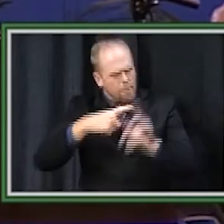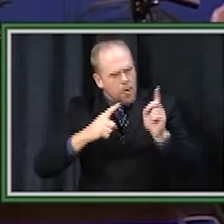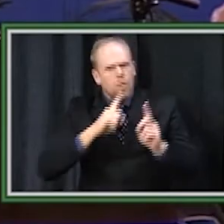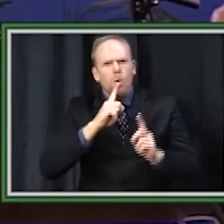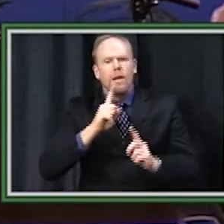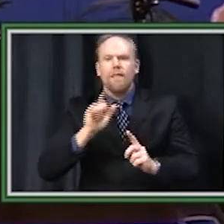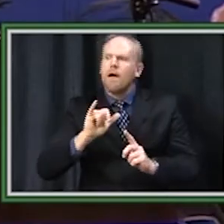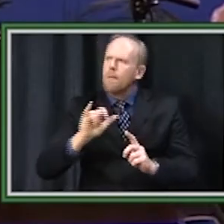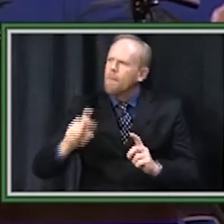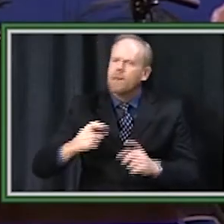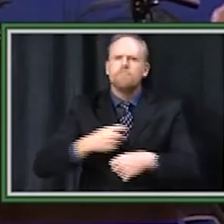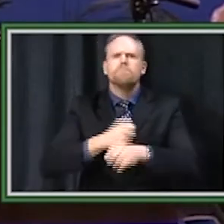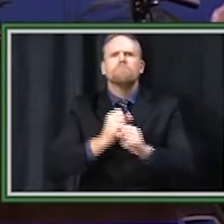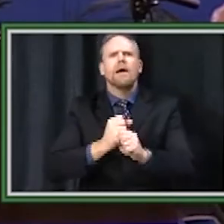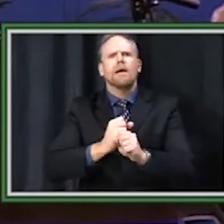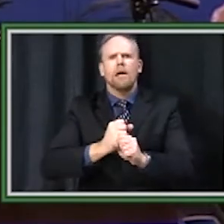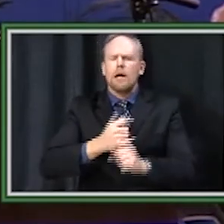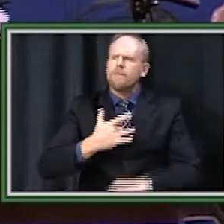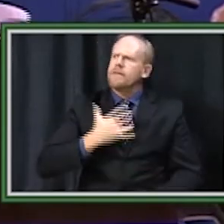urgency and of care,